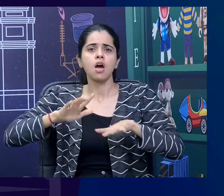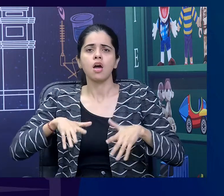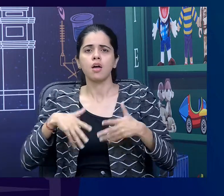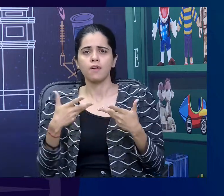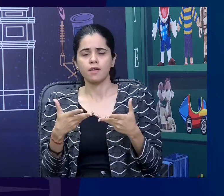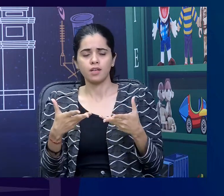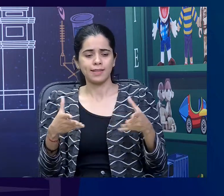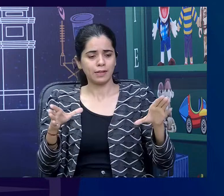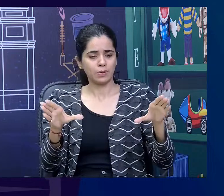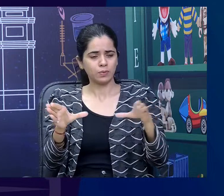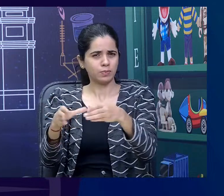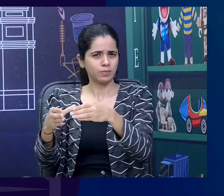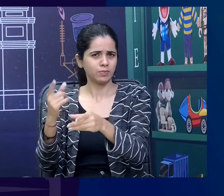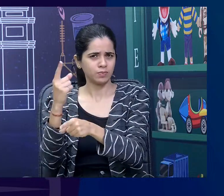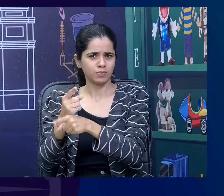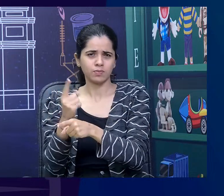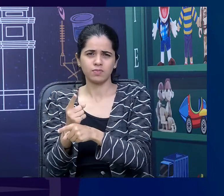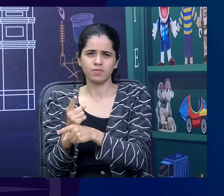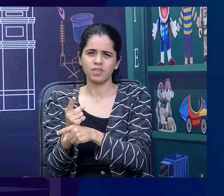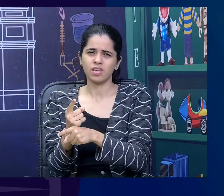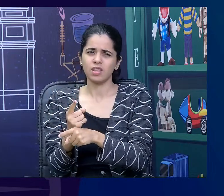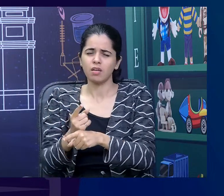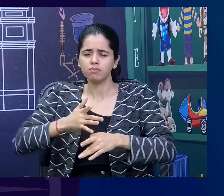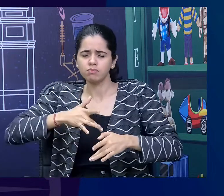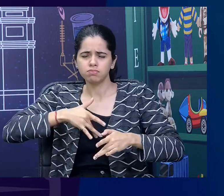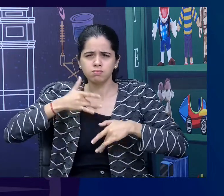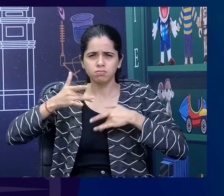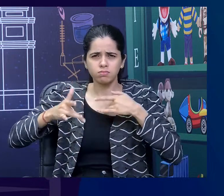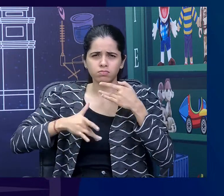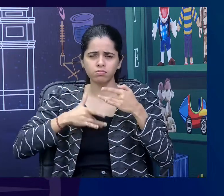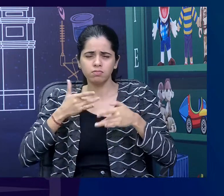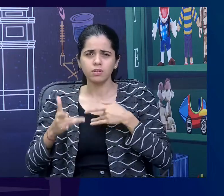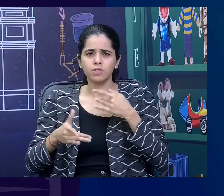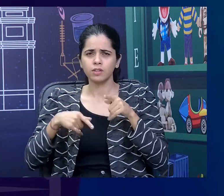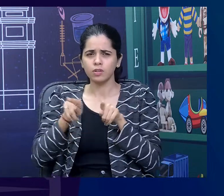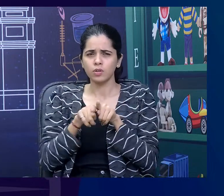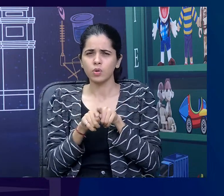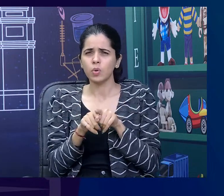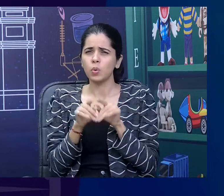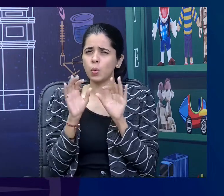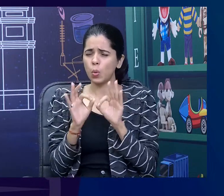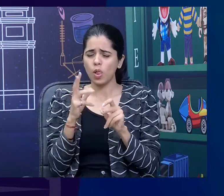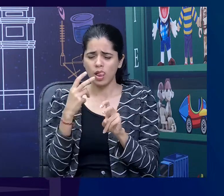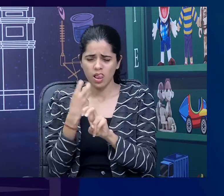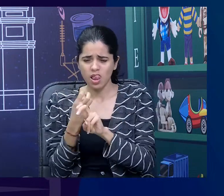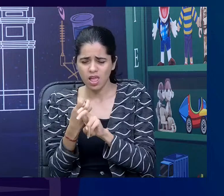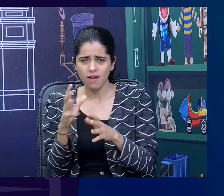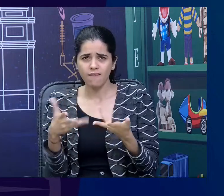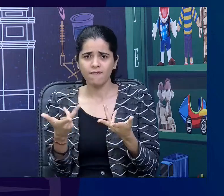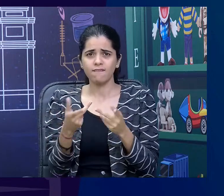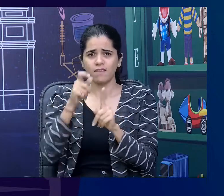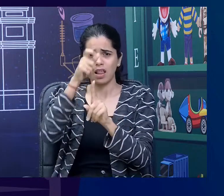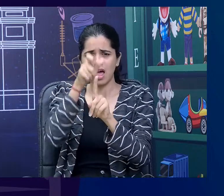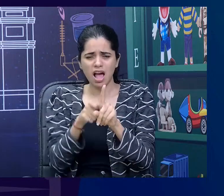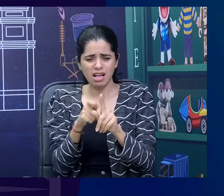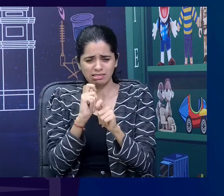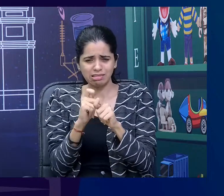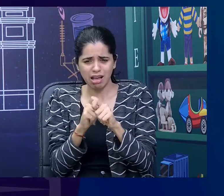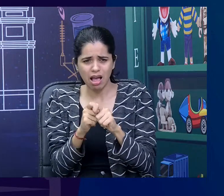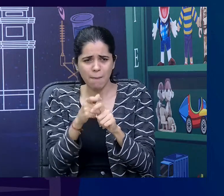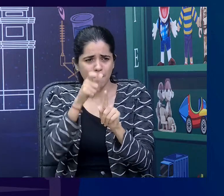one group of teachers, they get overwhelmed. They feel, oh, this is so difficult, too much of work to be